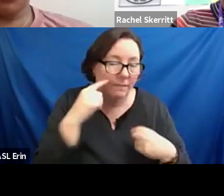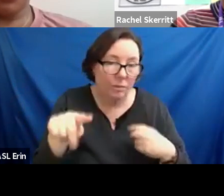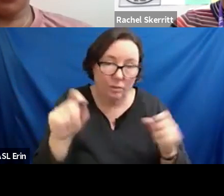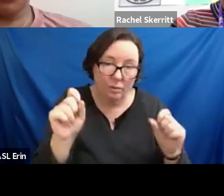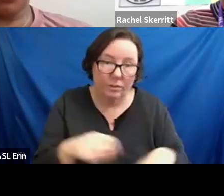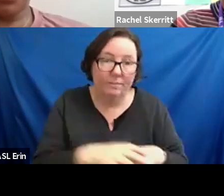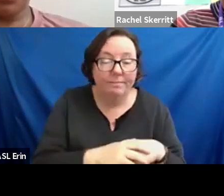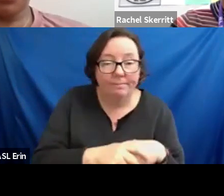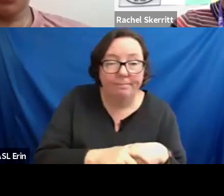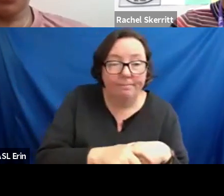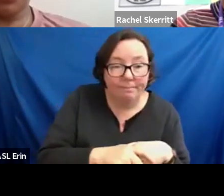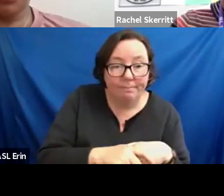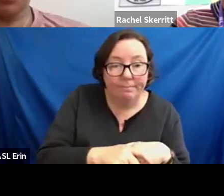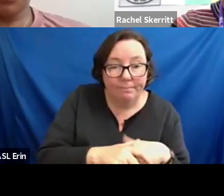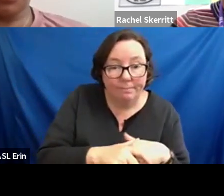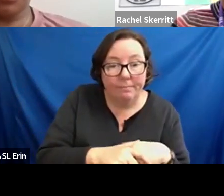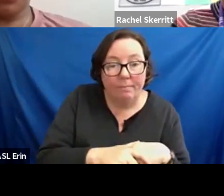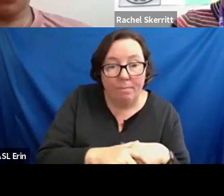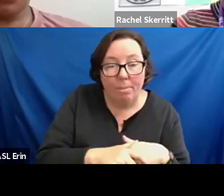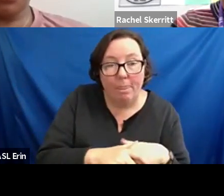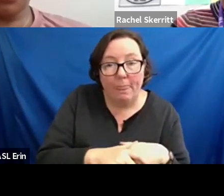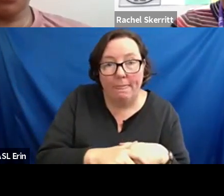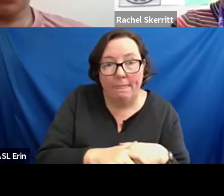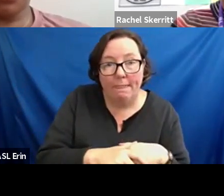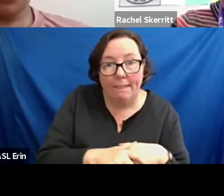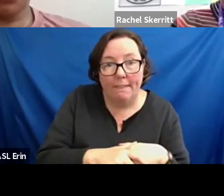hopefully bring answers to the next meeting.